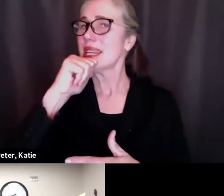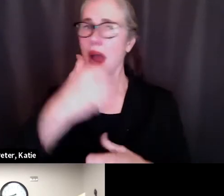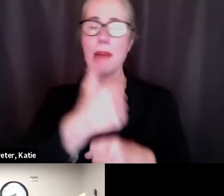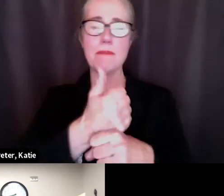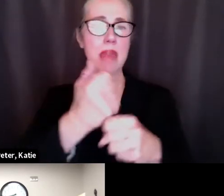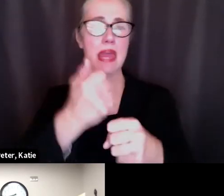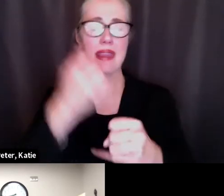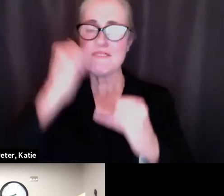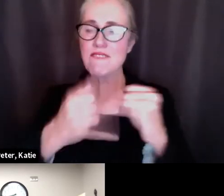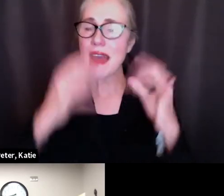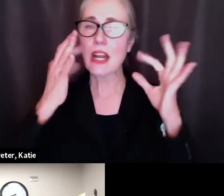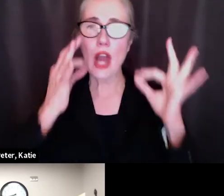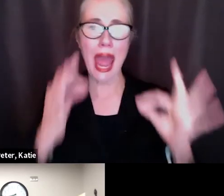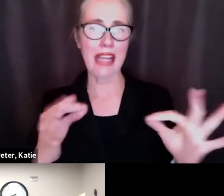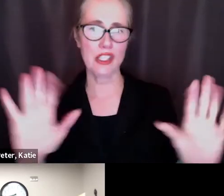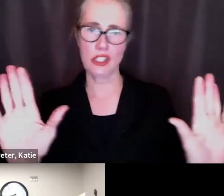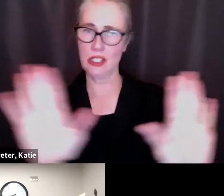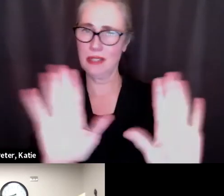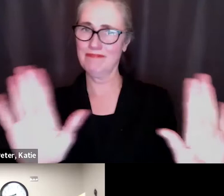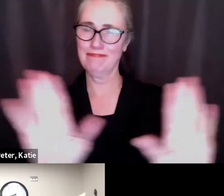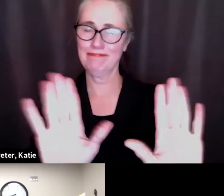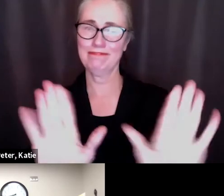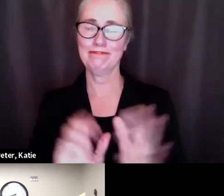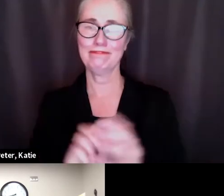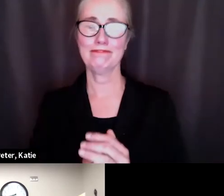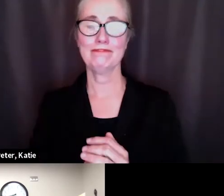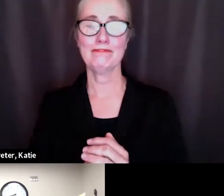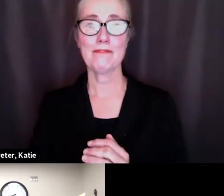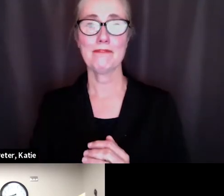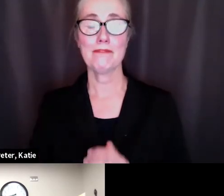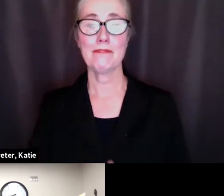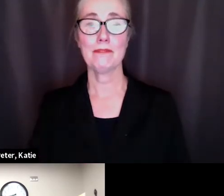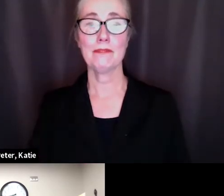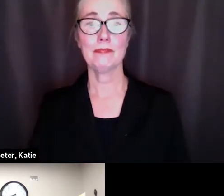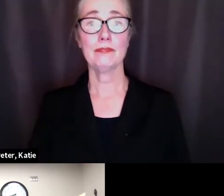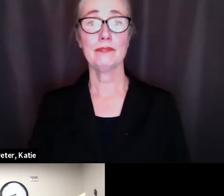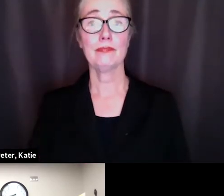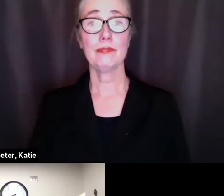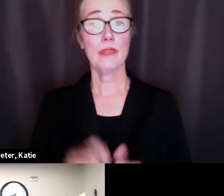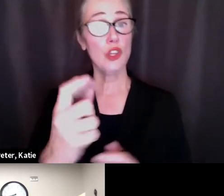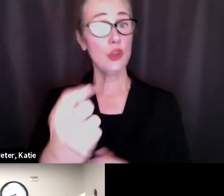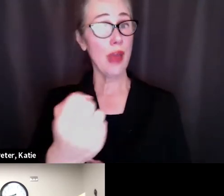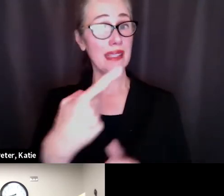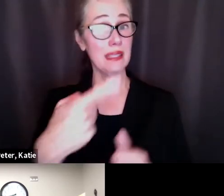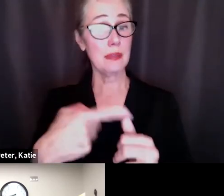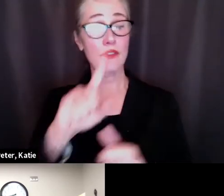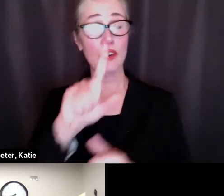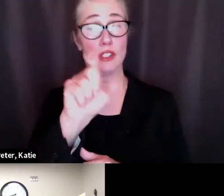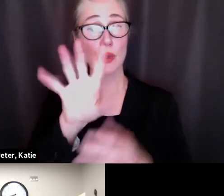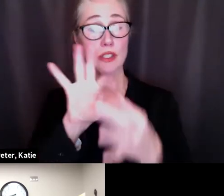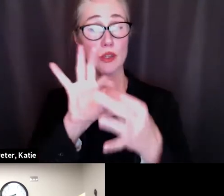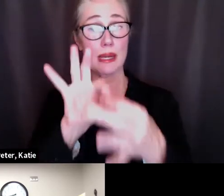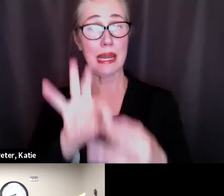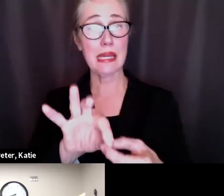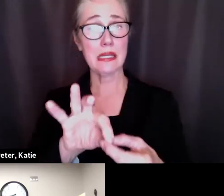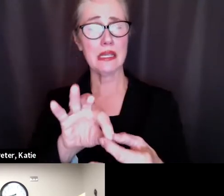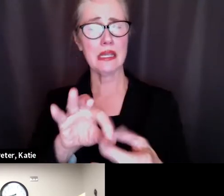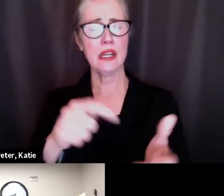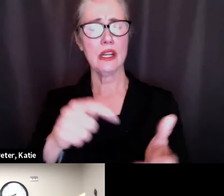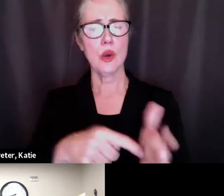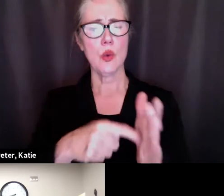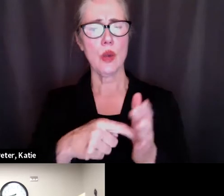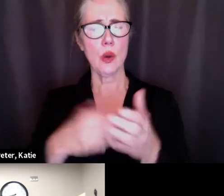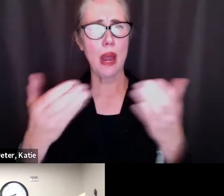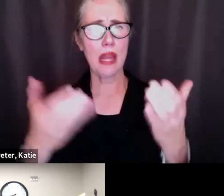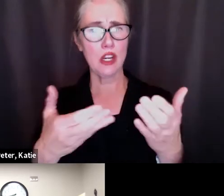anything and i believe your first question had to do with what's required what's